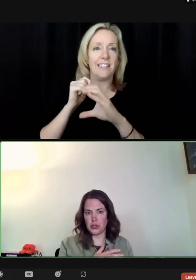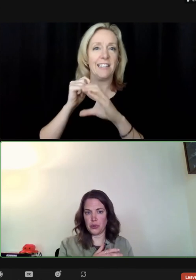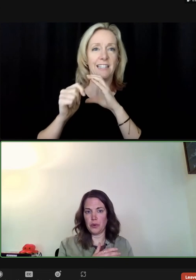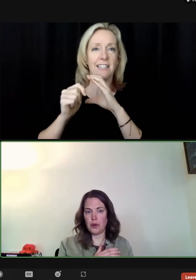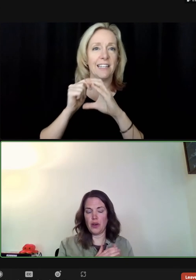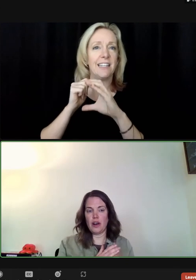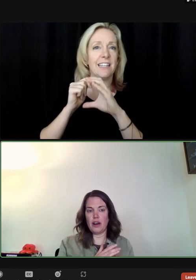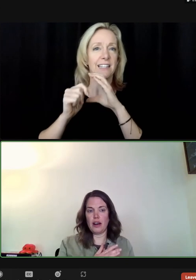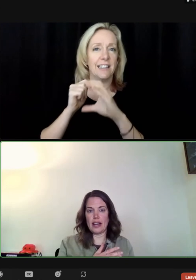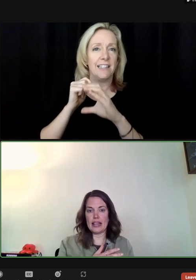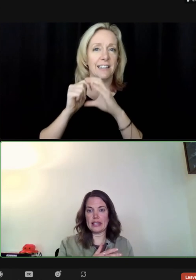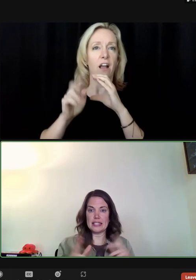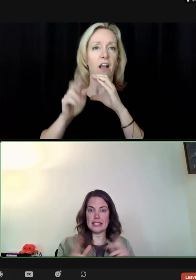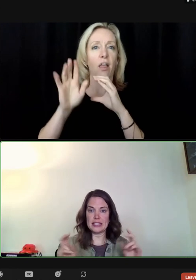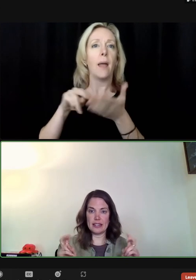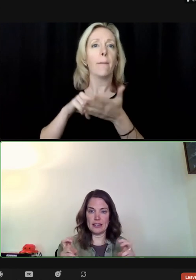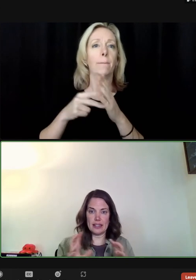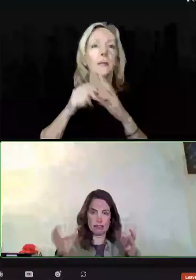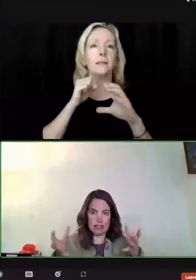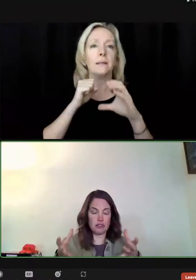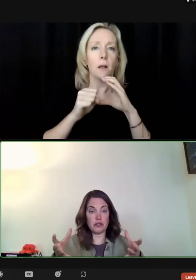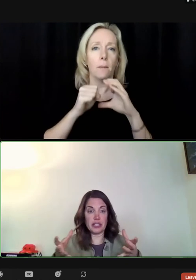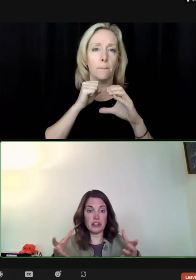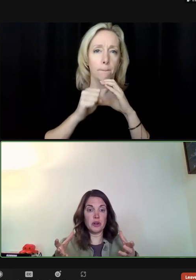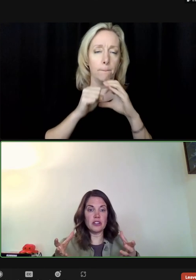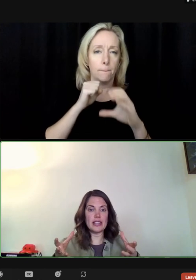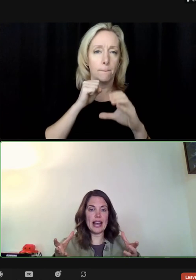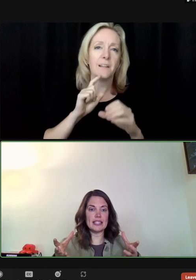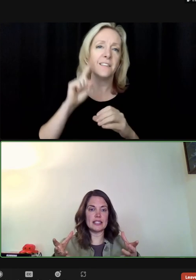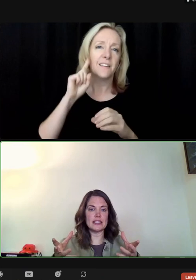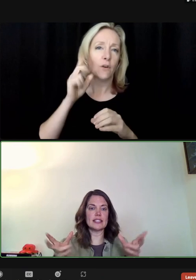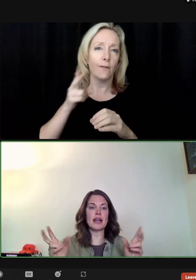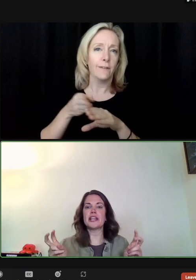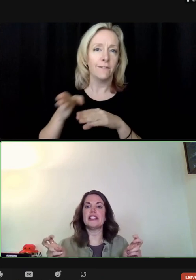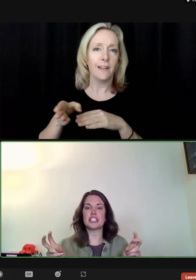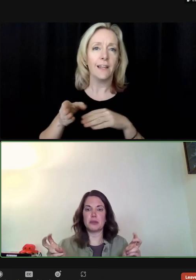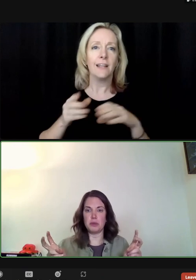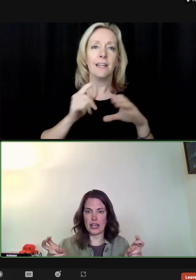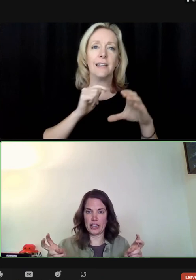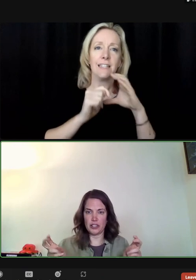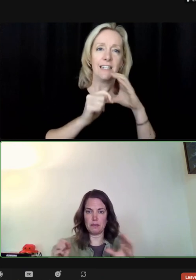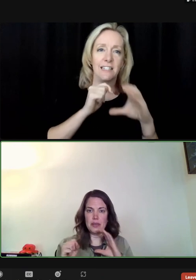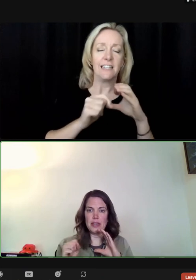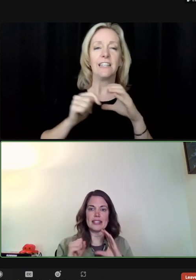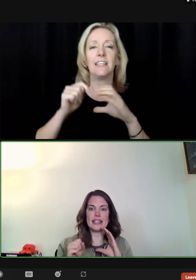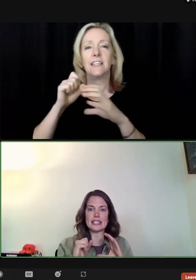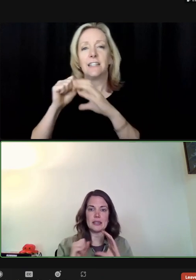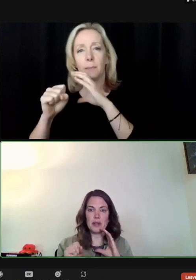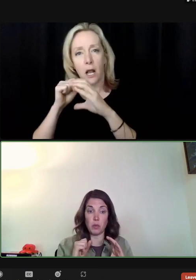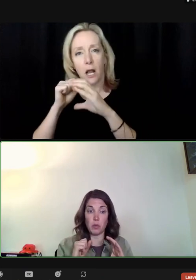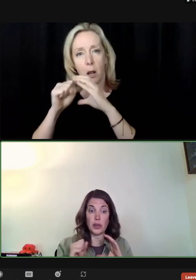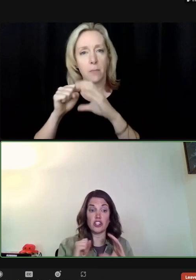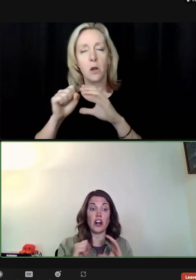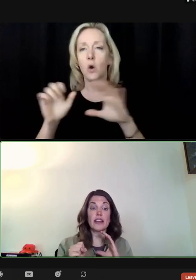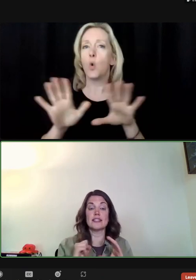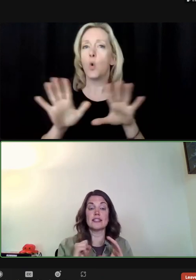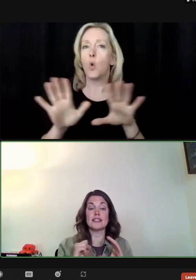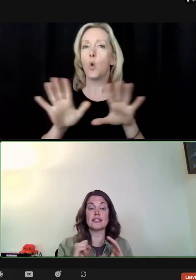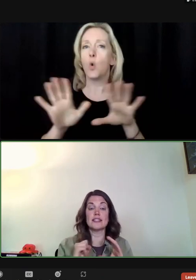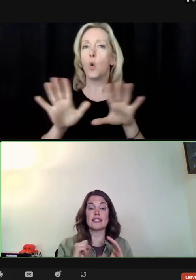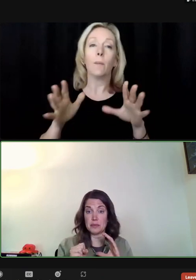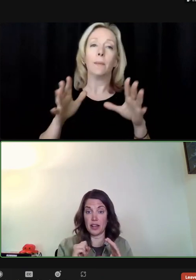often referred to, at least in deaf and hard of hearing world, as simultaneous communication, meaning that SimCom, we